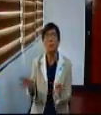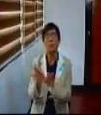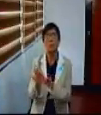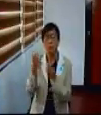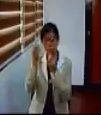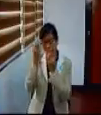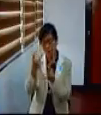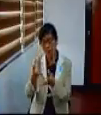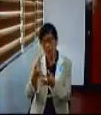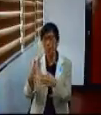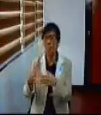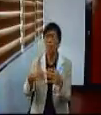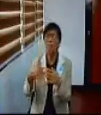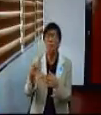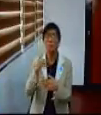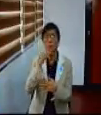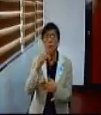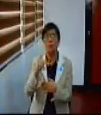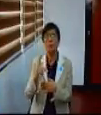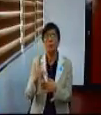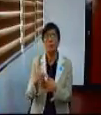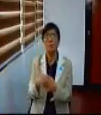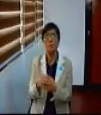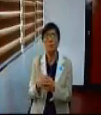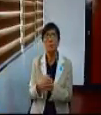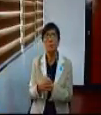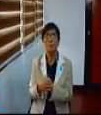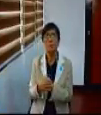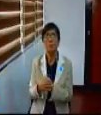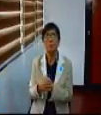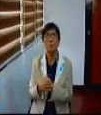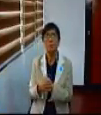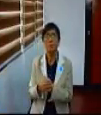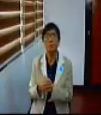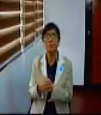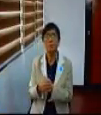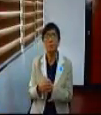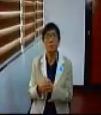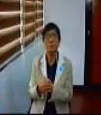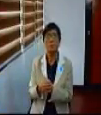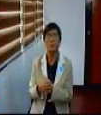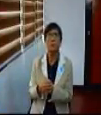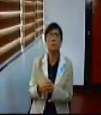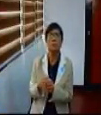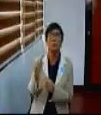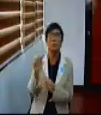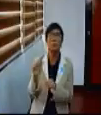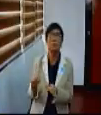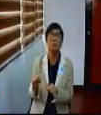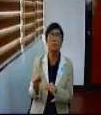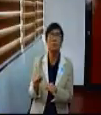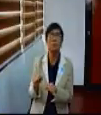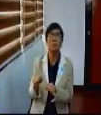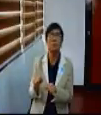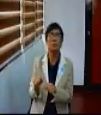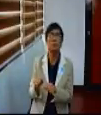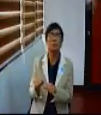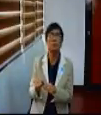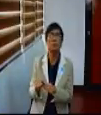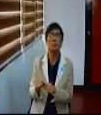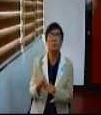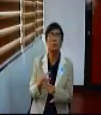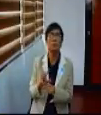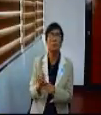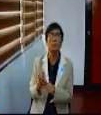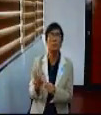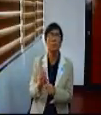whether or not I think you should be able to. Otherwise, you will never get to the